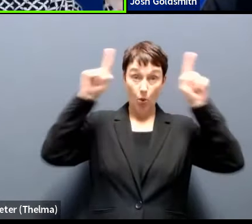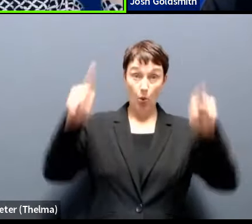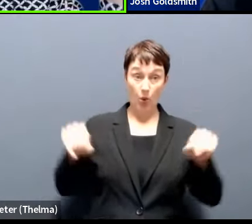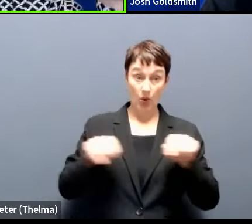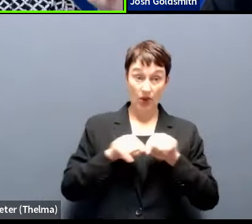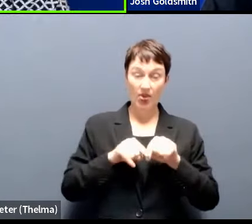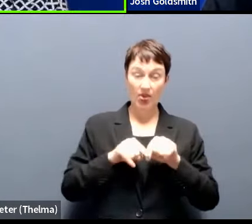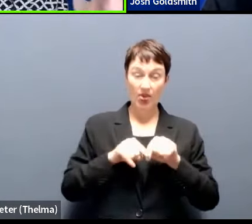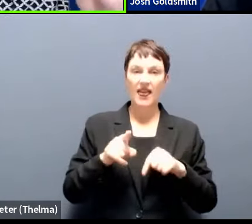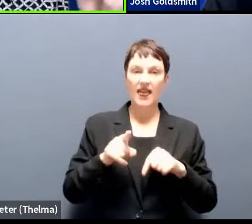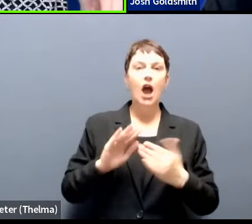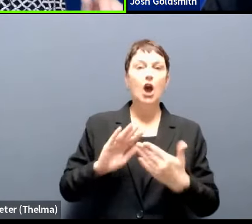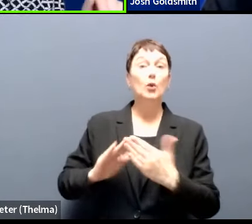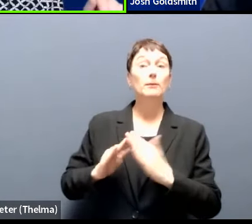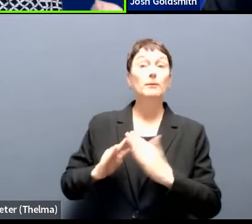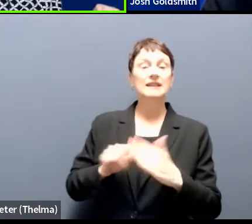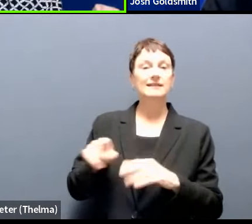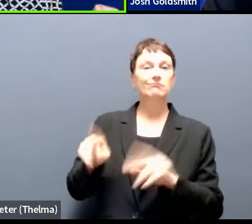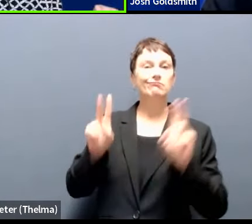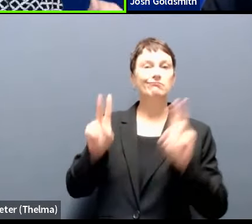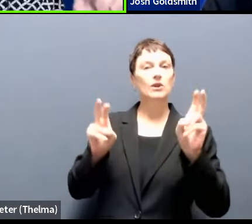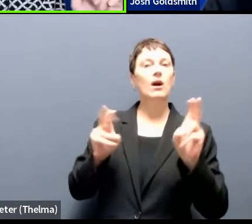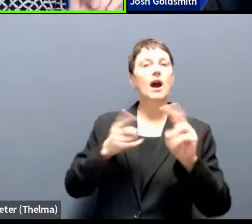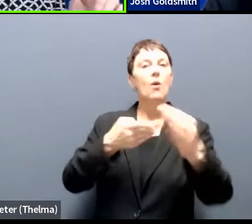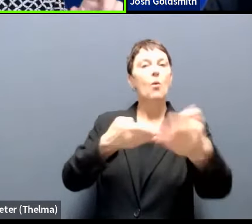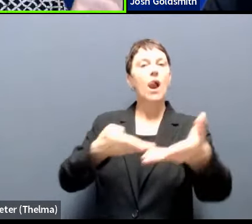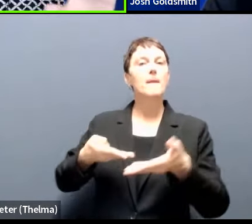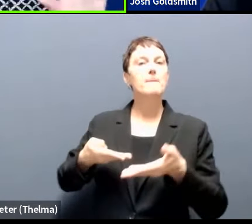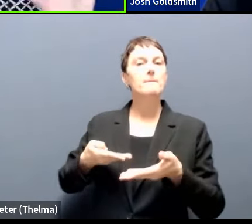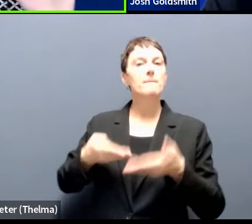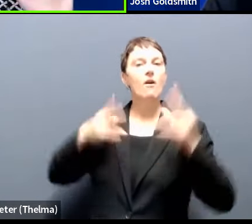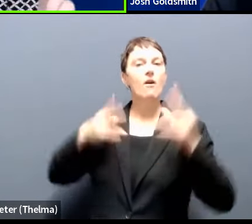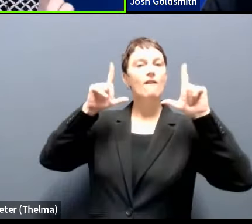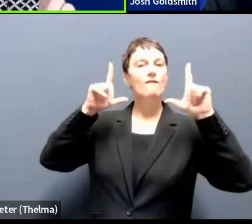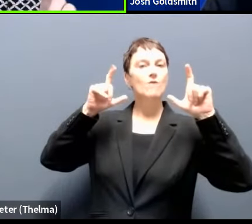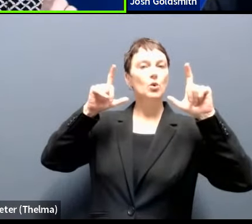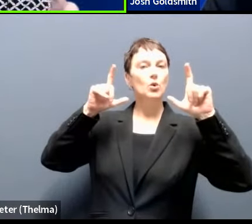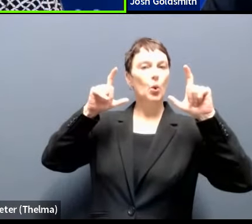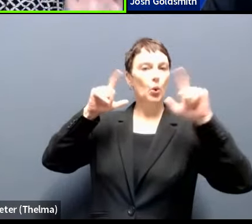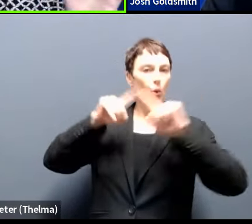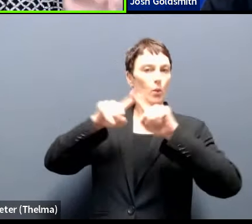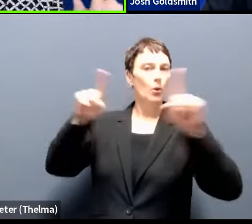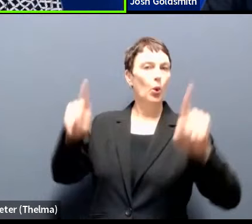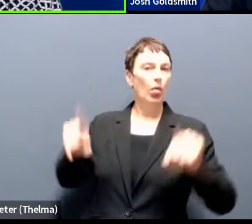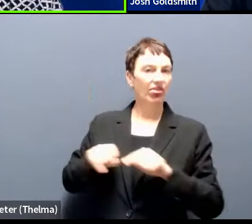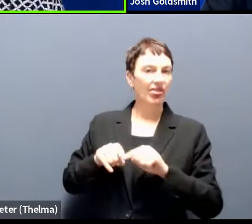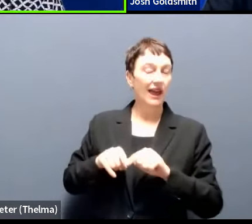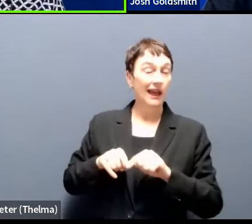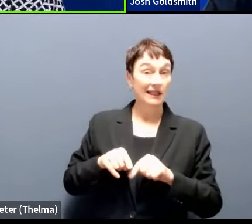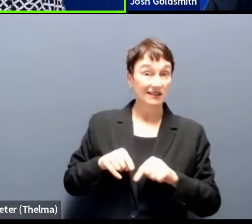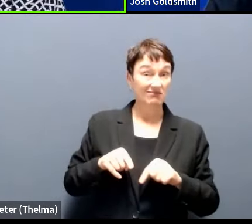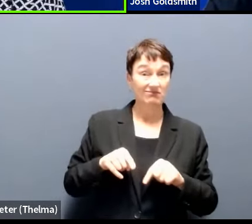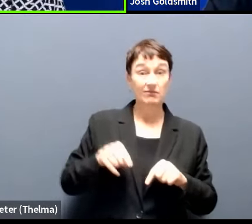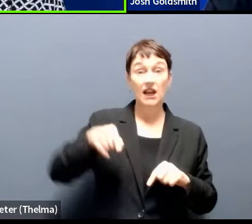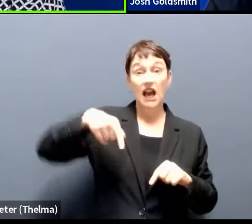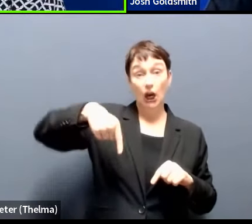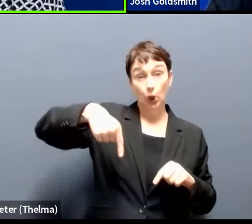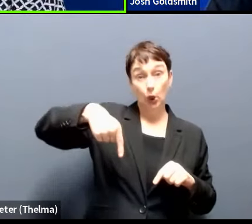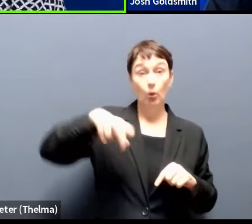see a post that says, welcome to the photo booth. And we have a QR code, and we also have